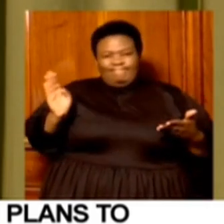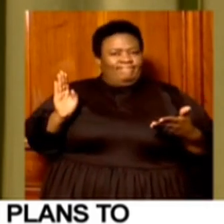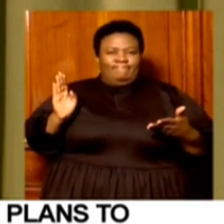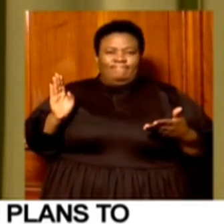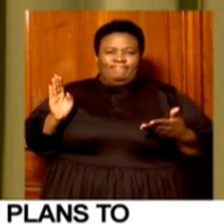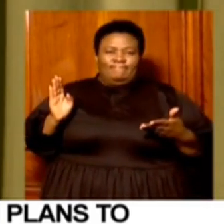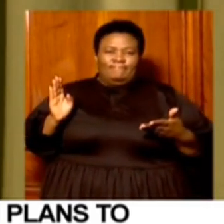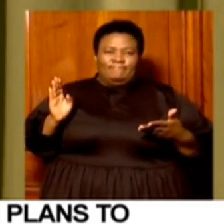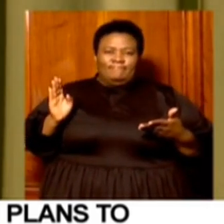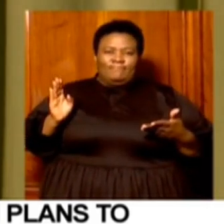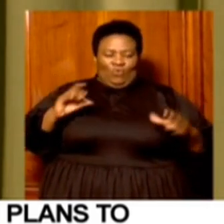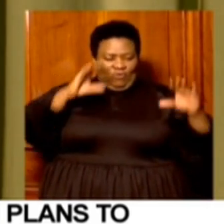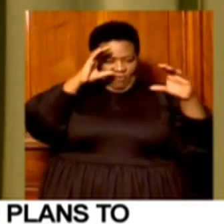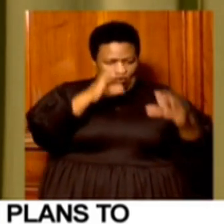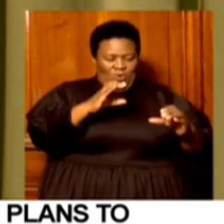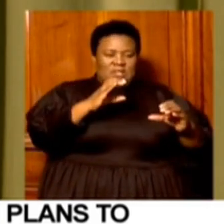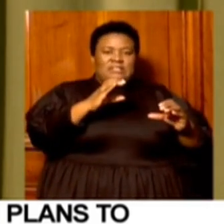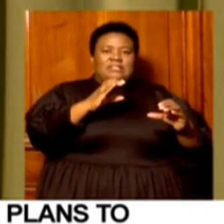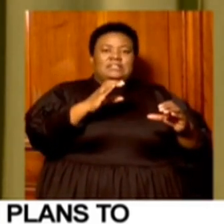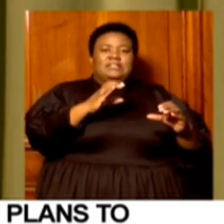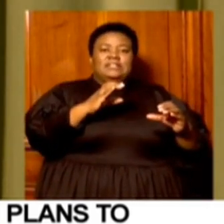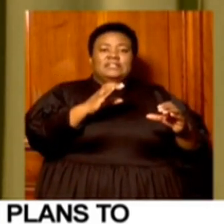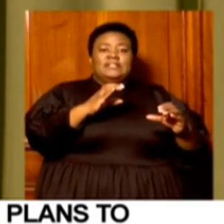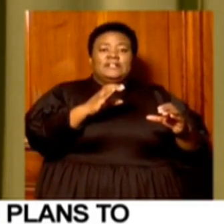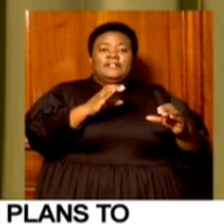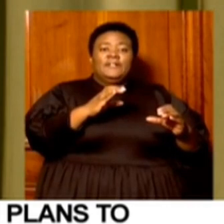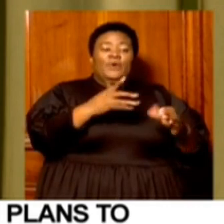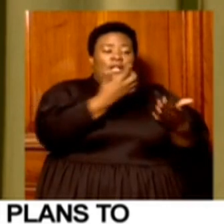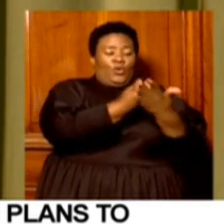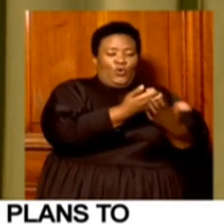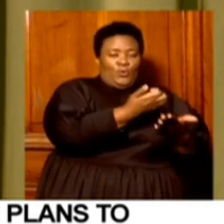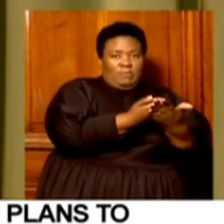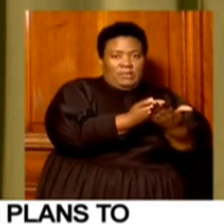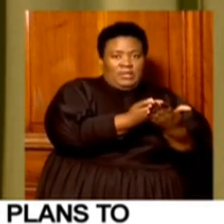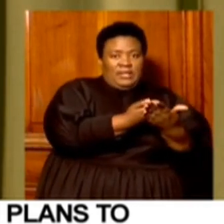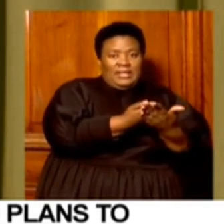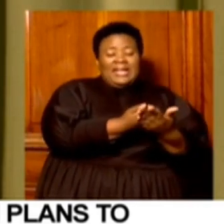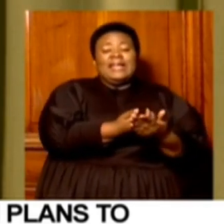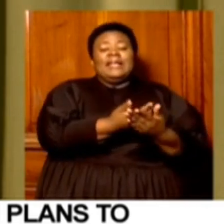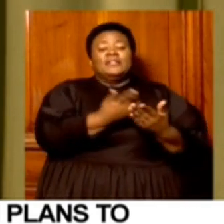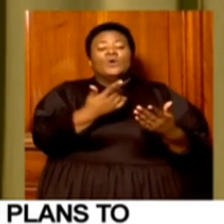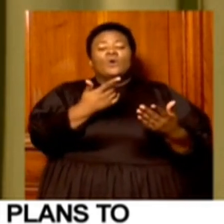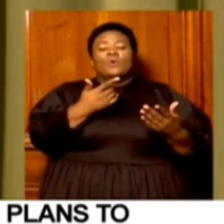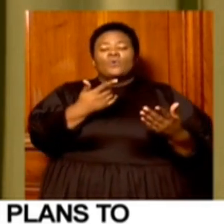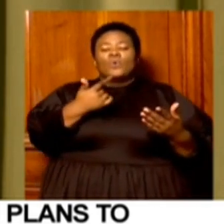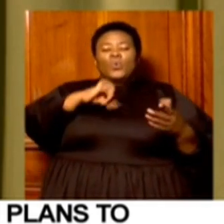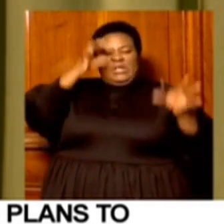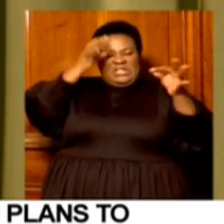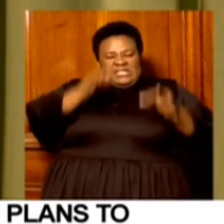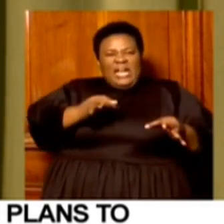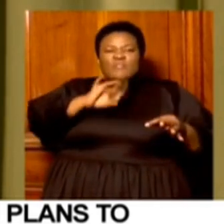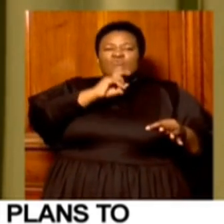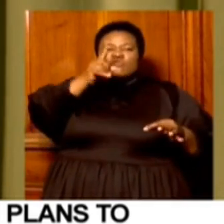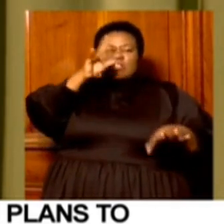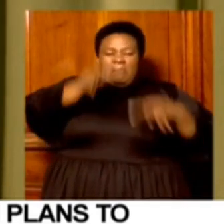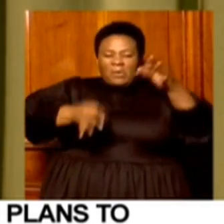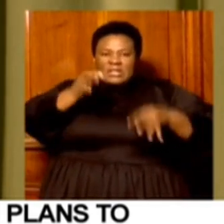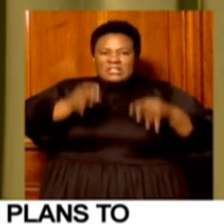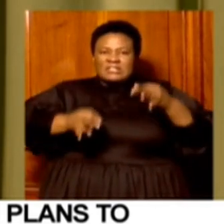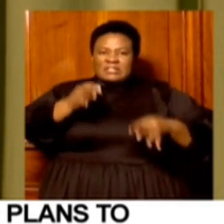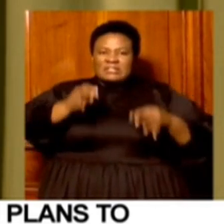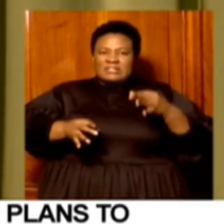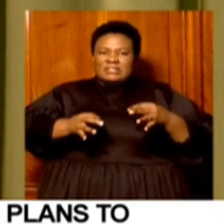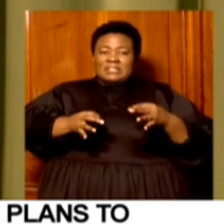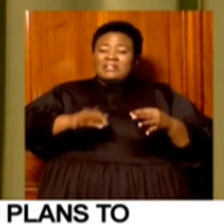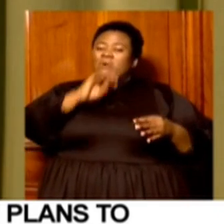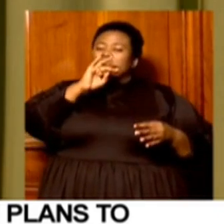consideration. Our consideration, if it was political, it will then carry weight that we are afraid of the